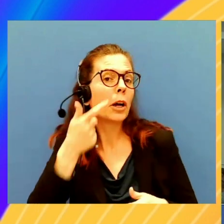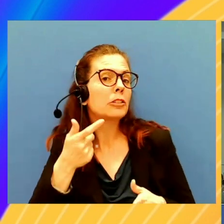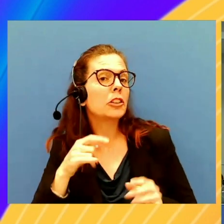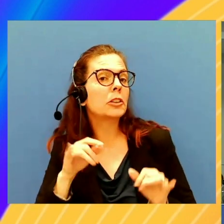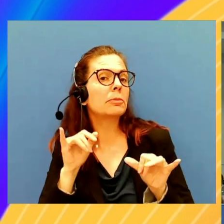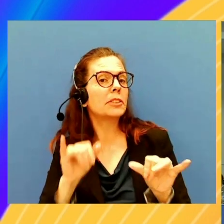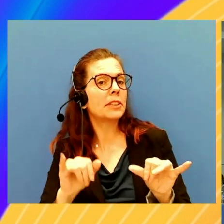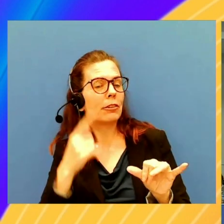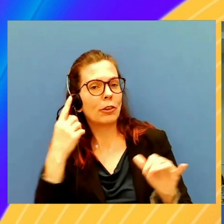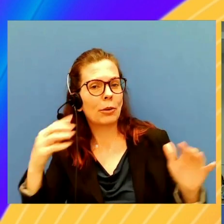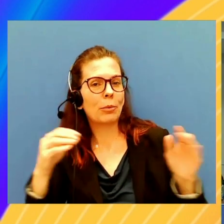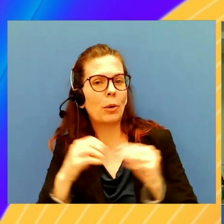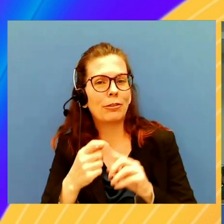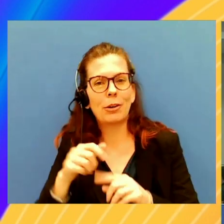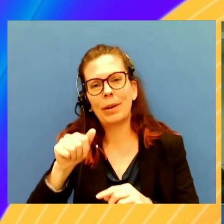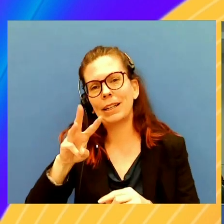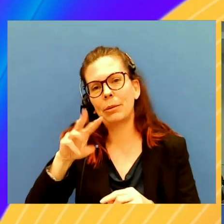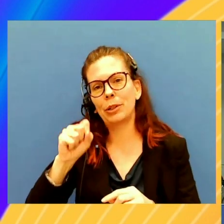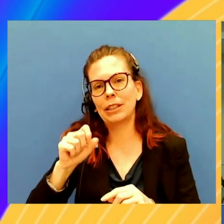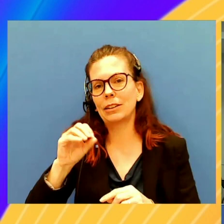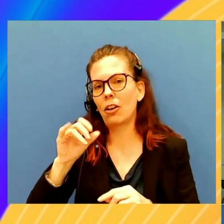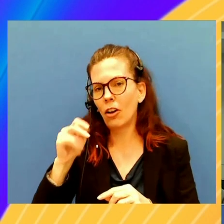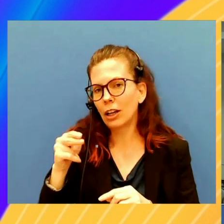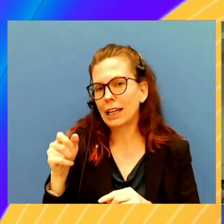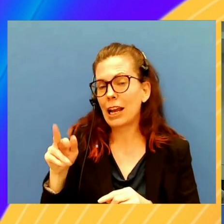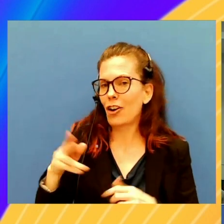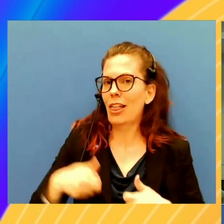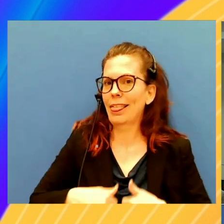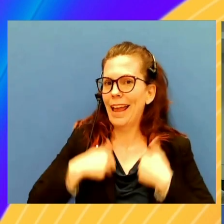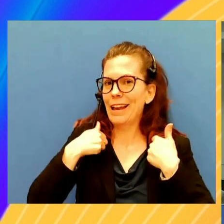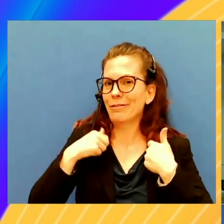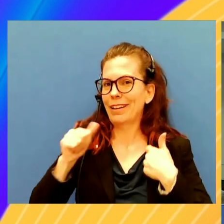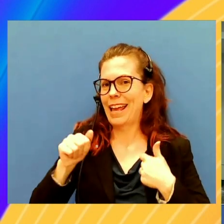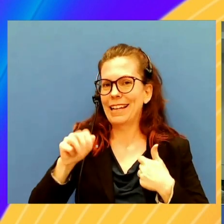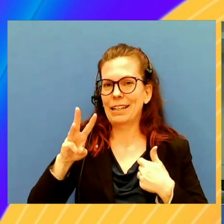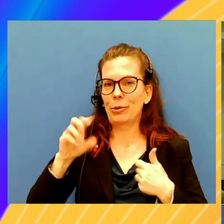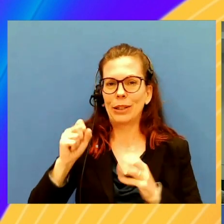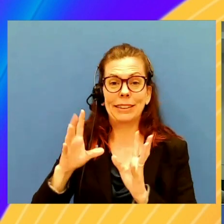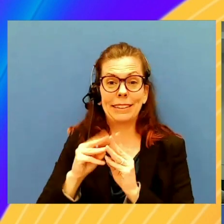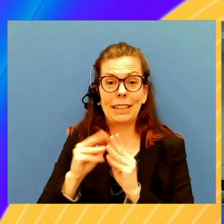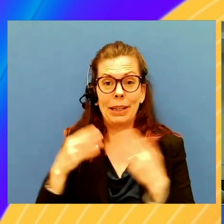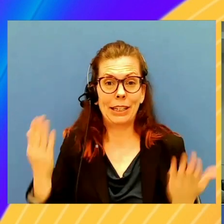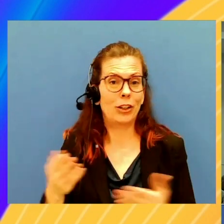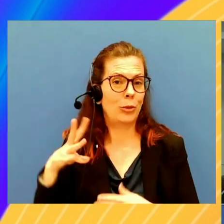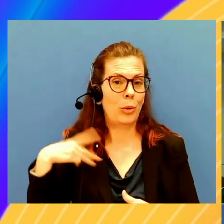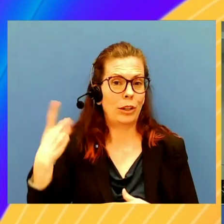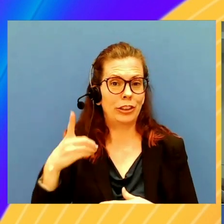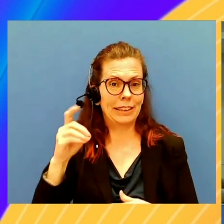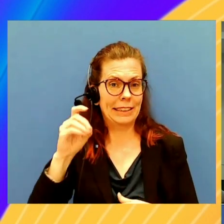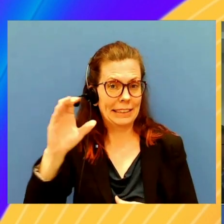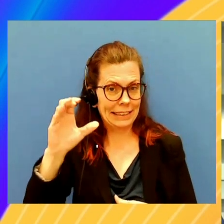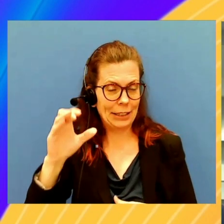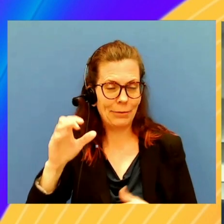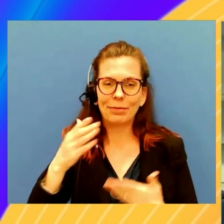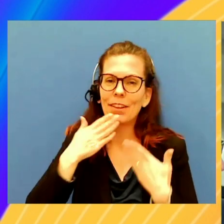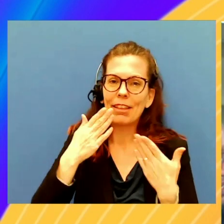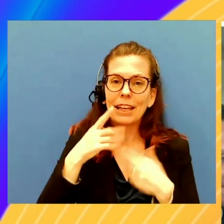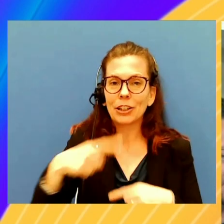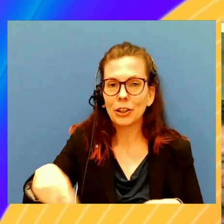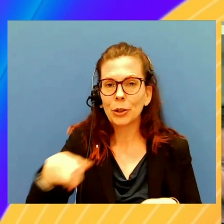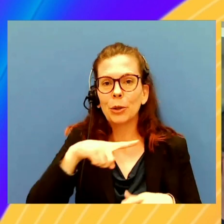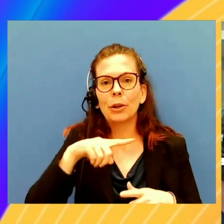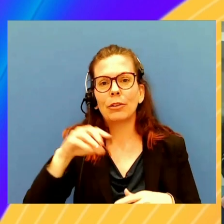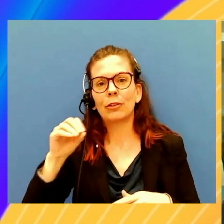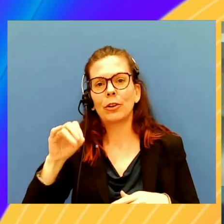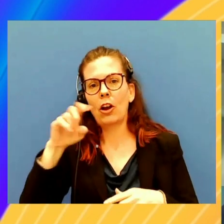more from AWS On Air live at the AWS Summit in Washington, D.C. And thank you to the Ollie team.